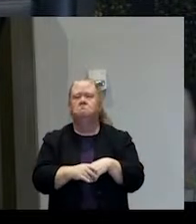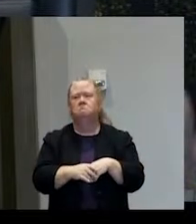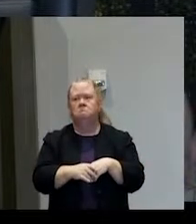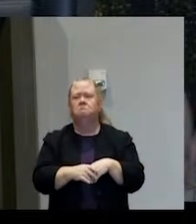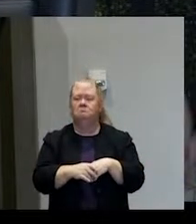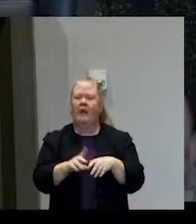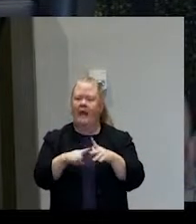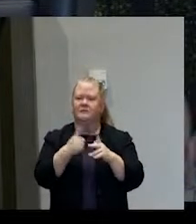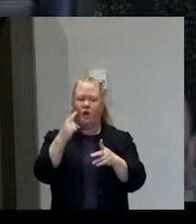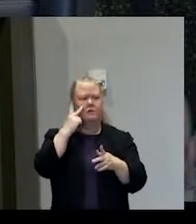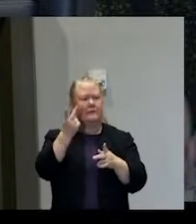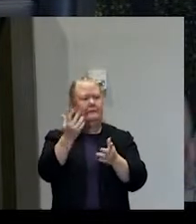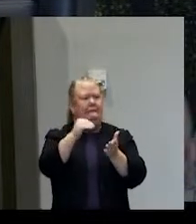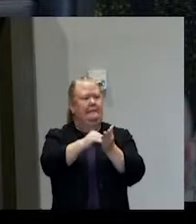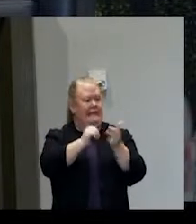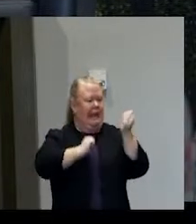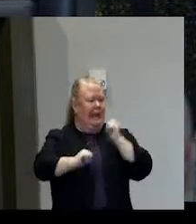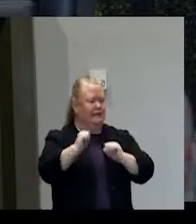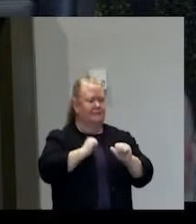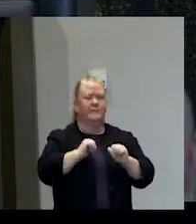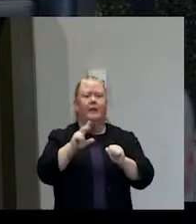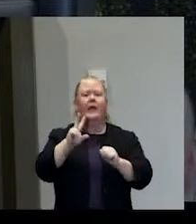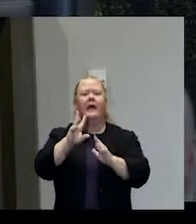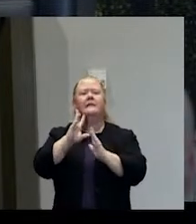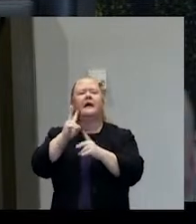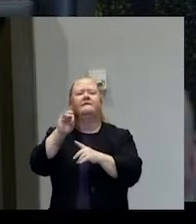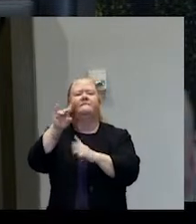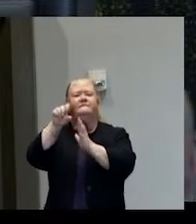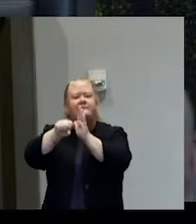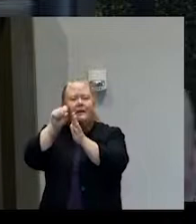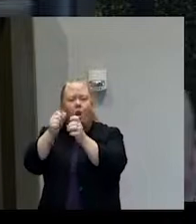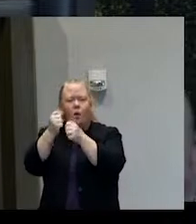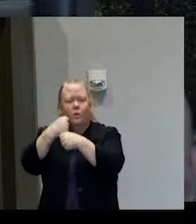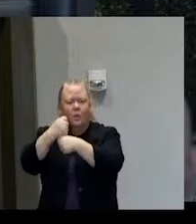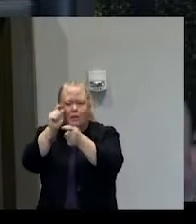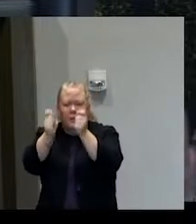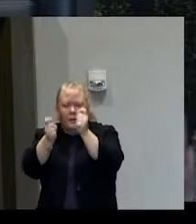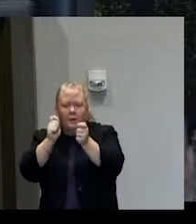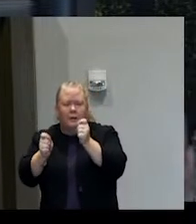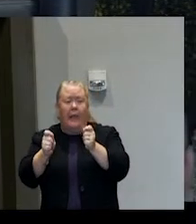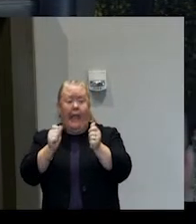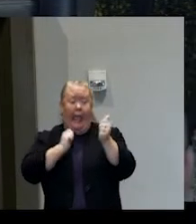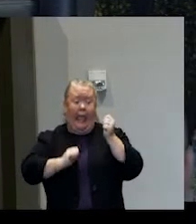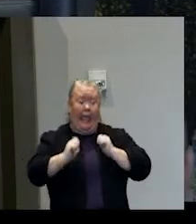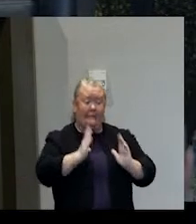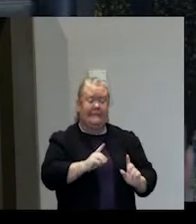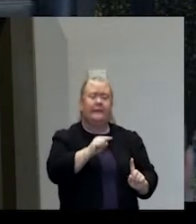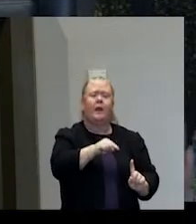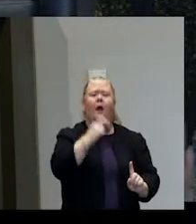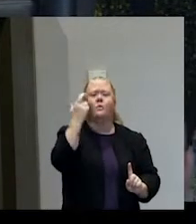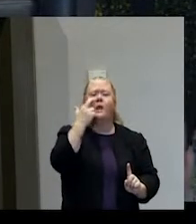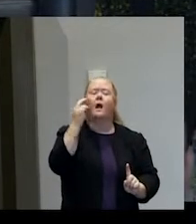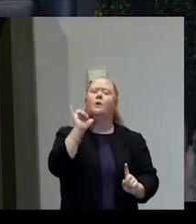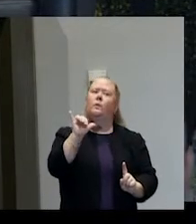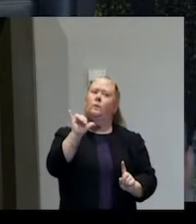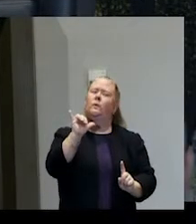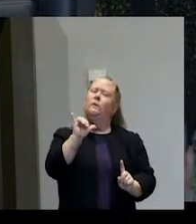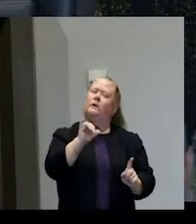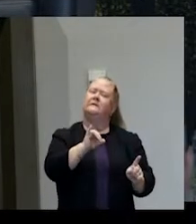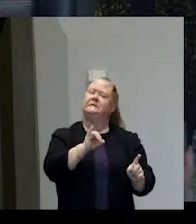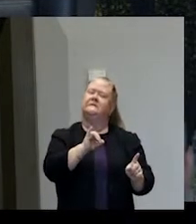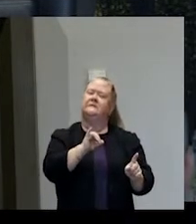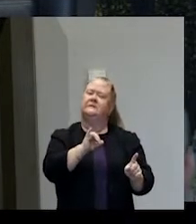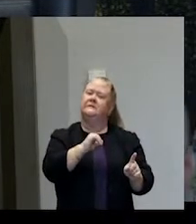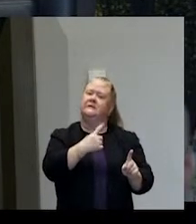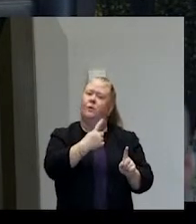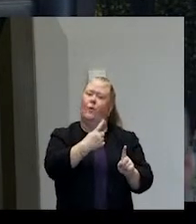doing that balance of acting and video making, where acting, I realized at that point that acting was